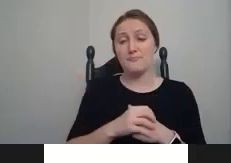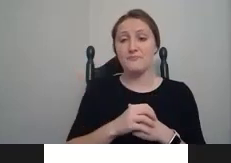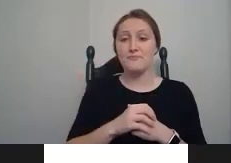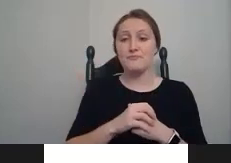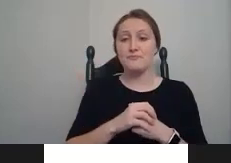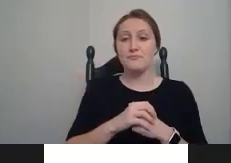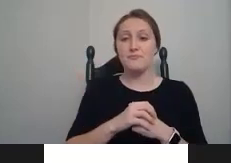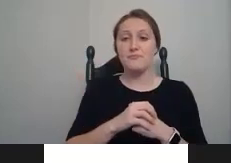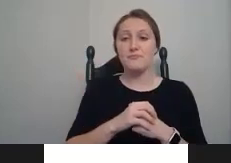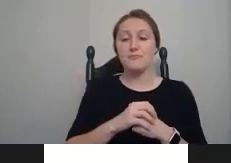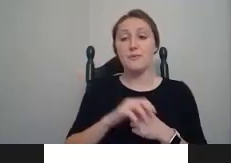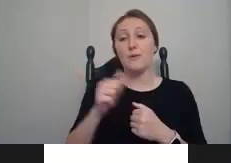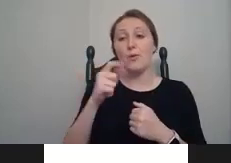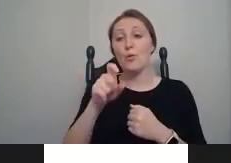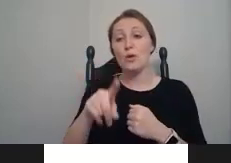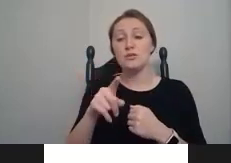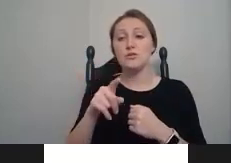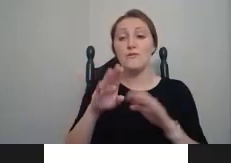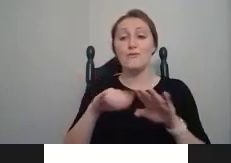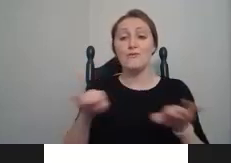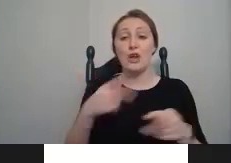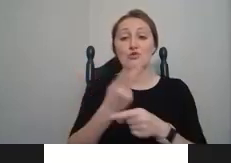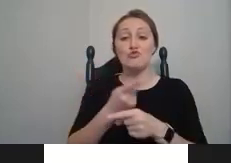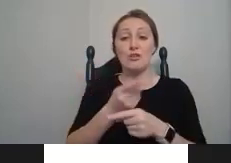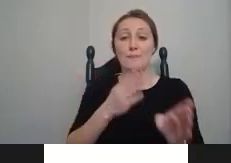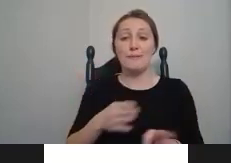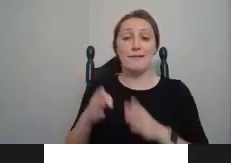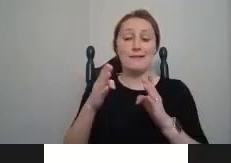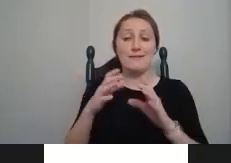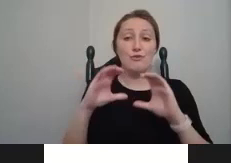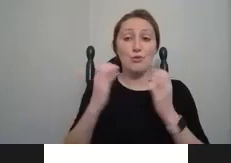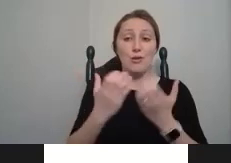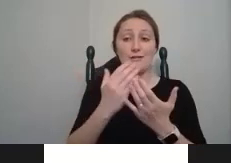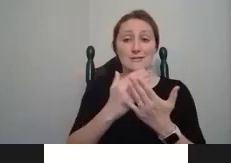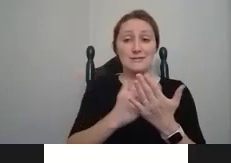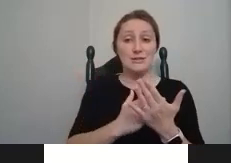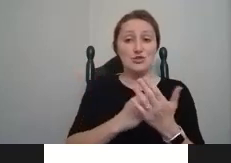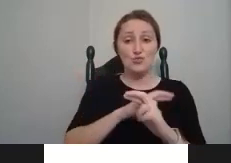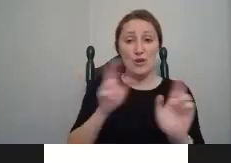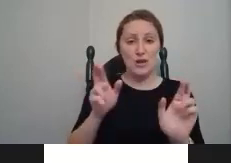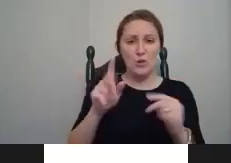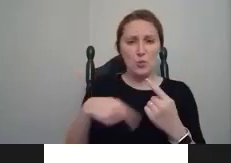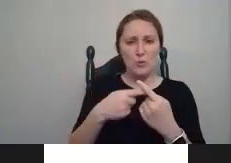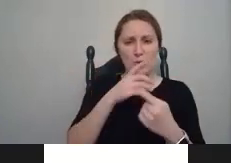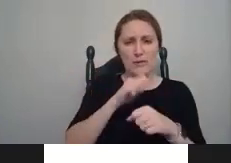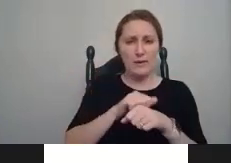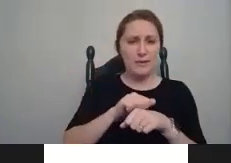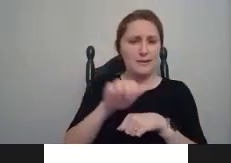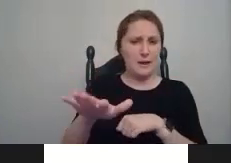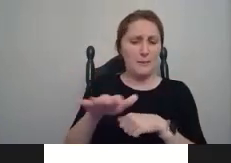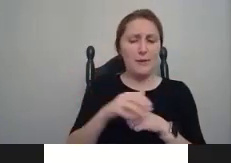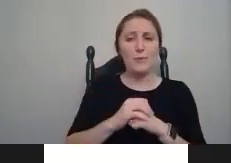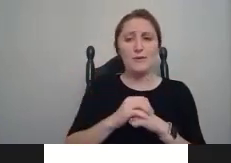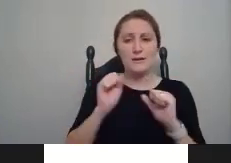just in regards to childcare planning, to have class lists if they are ready, when those are going to be getting out to parents so